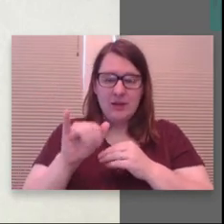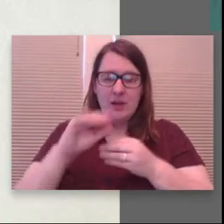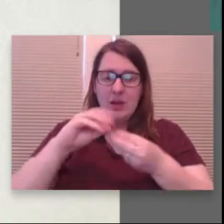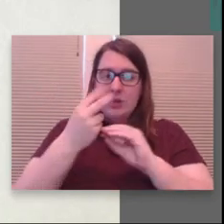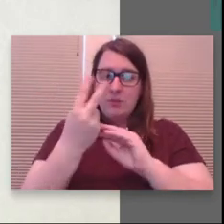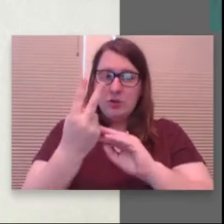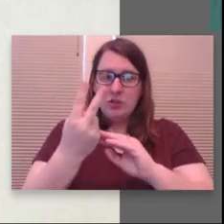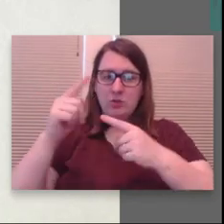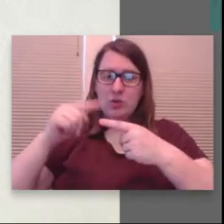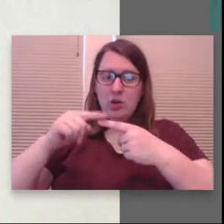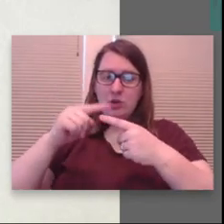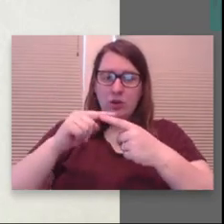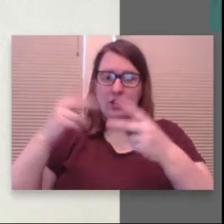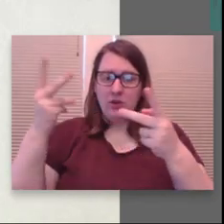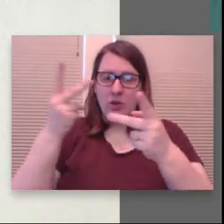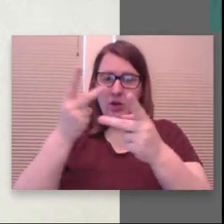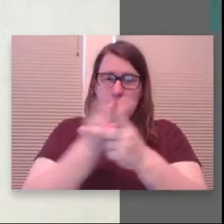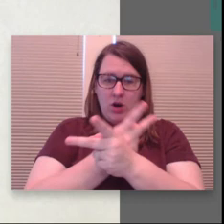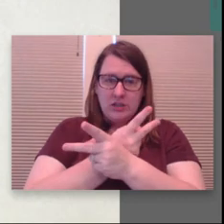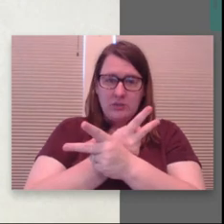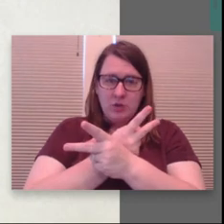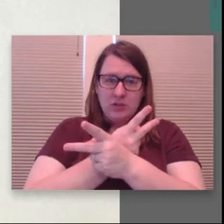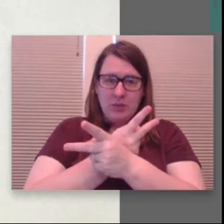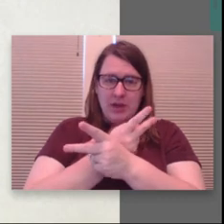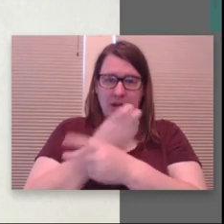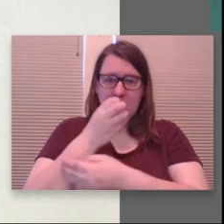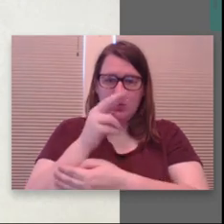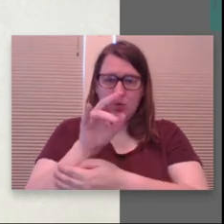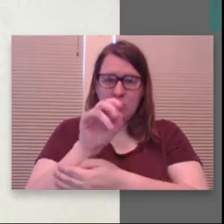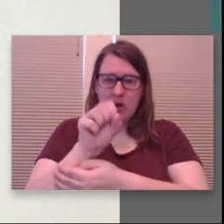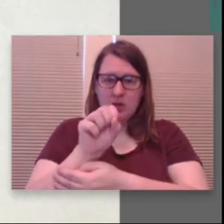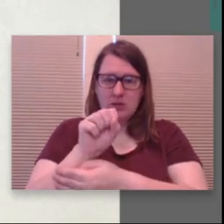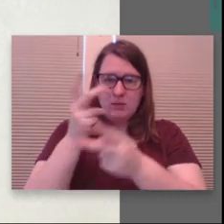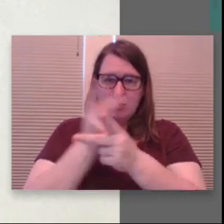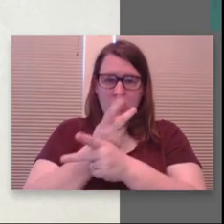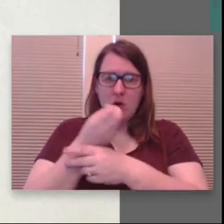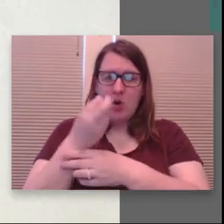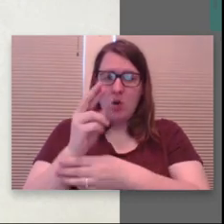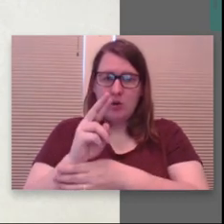similarities. Number 2, you're either going to cross multiply